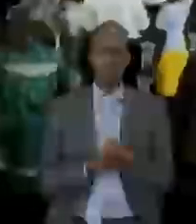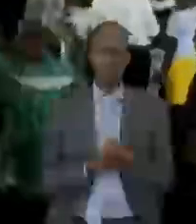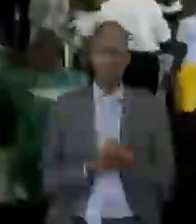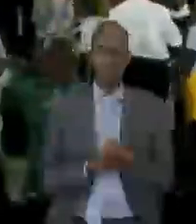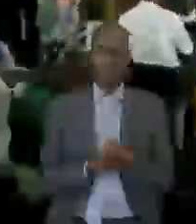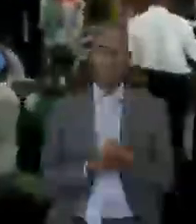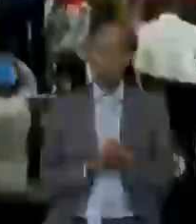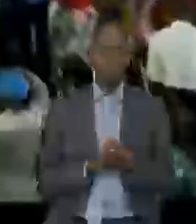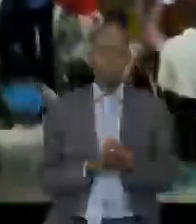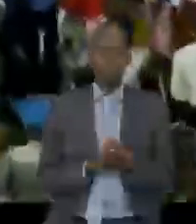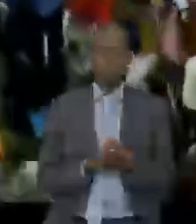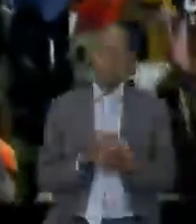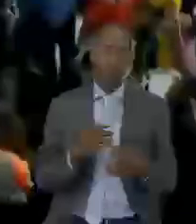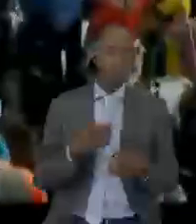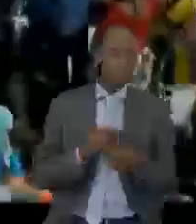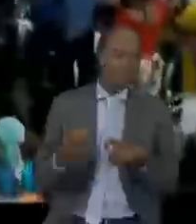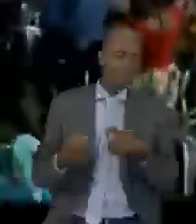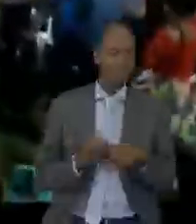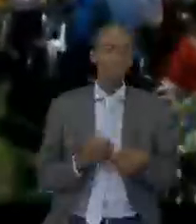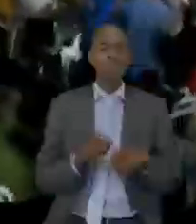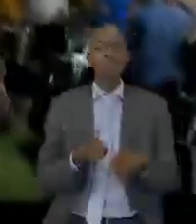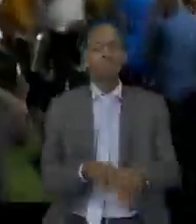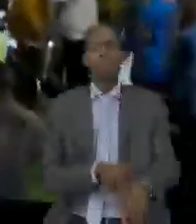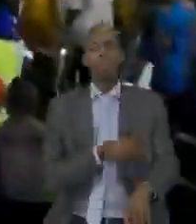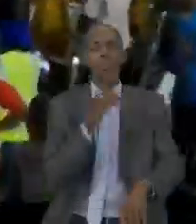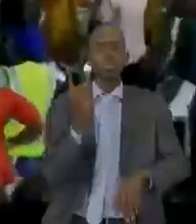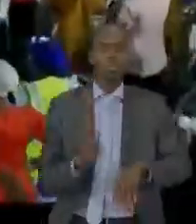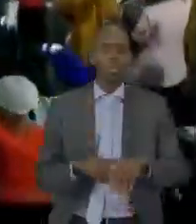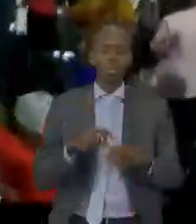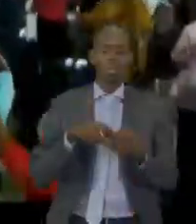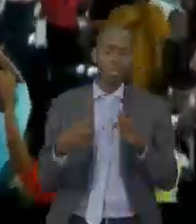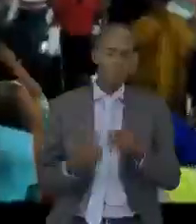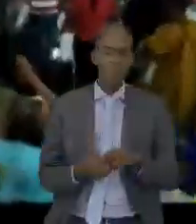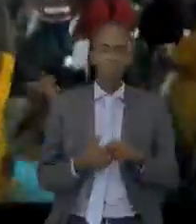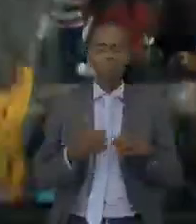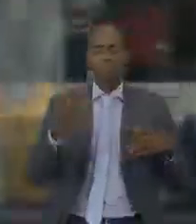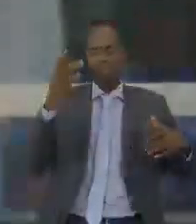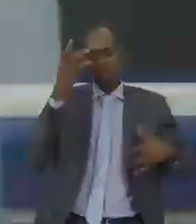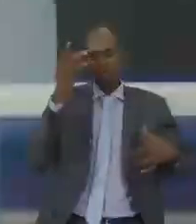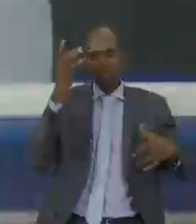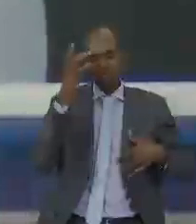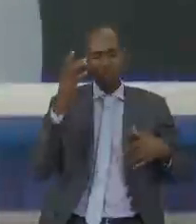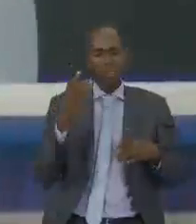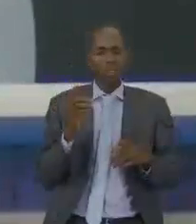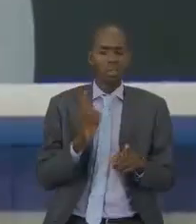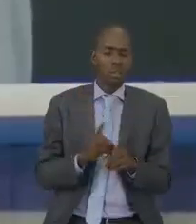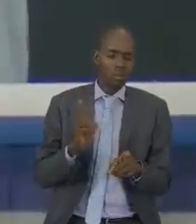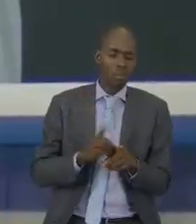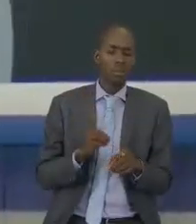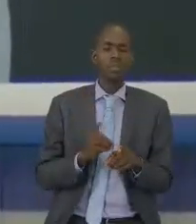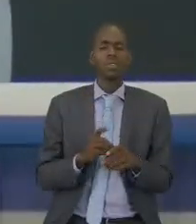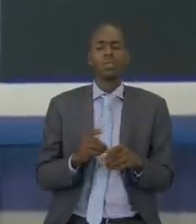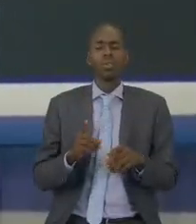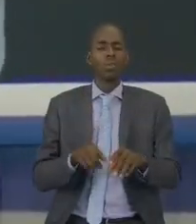Yeah. Affliction, long-standing problem, infirmity, deformity,